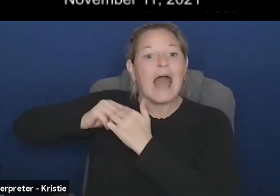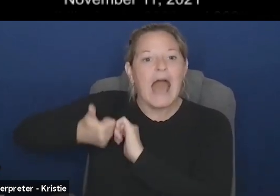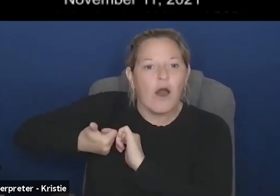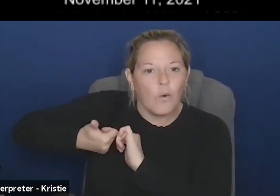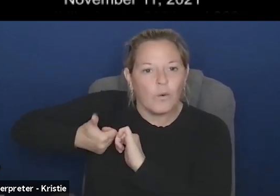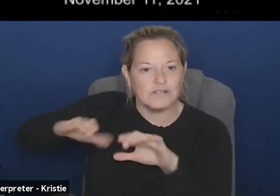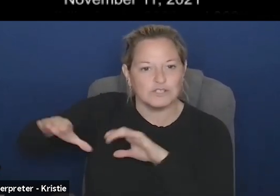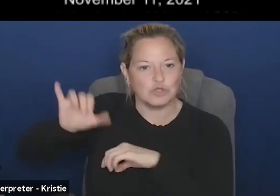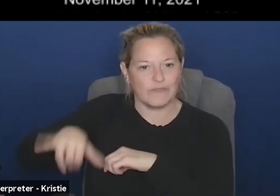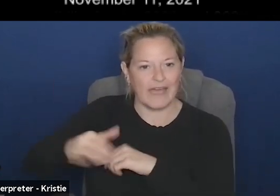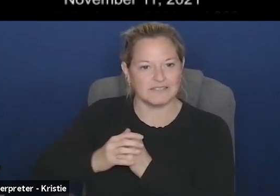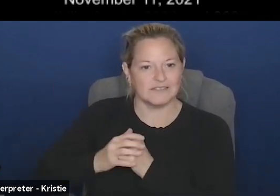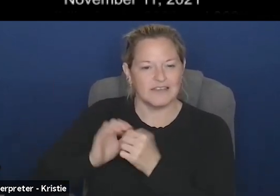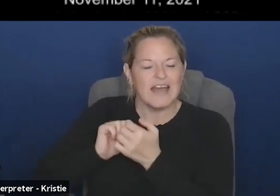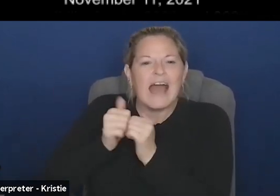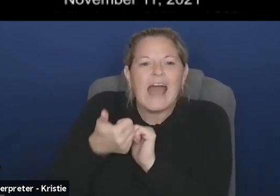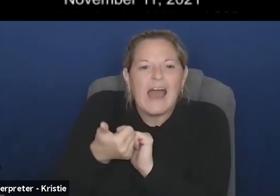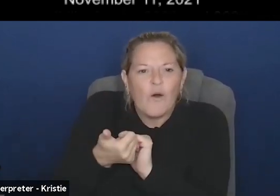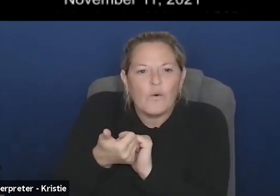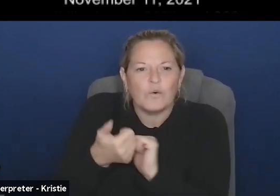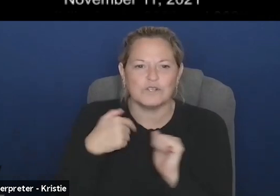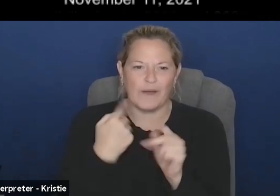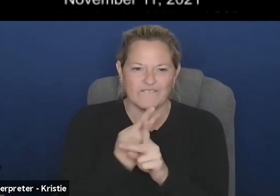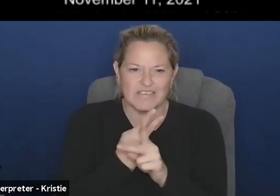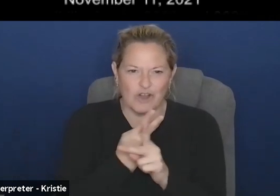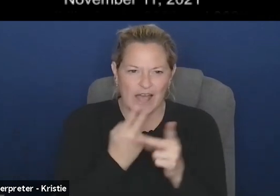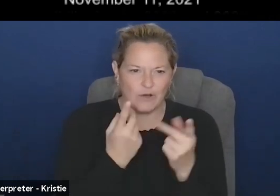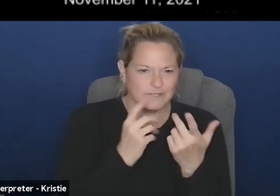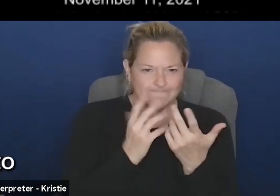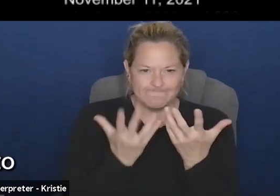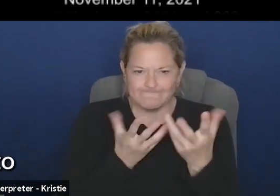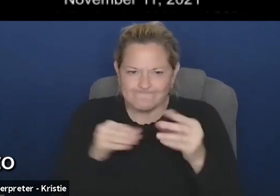this sort of continued to be a theme, of course, throughout,